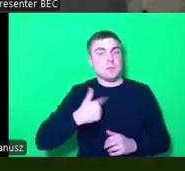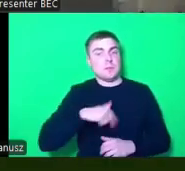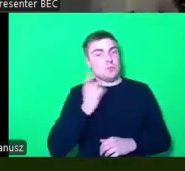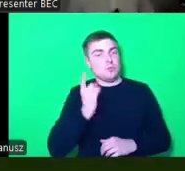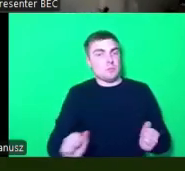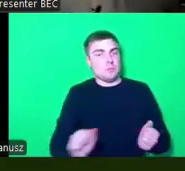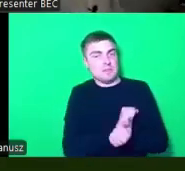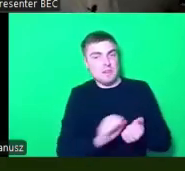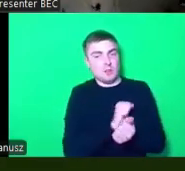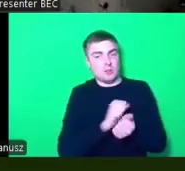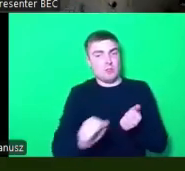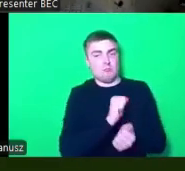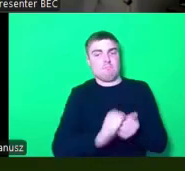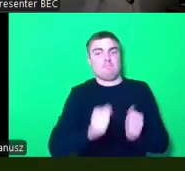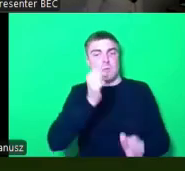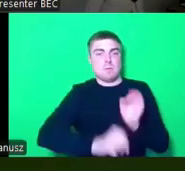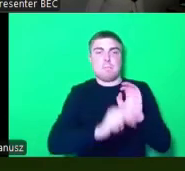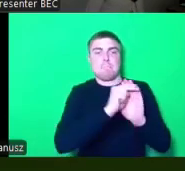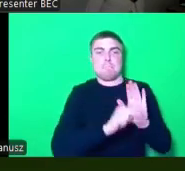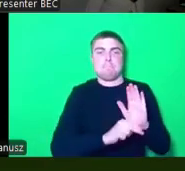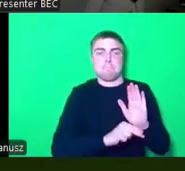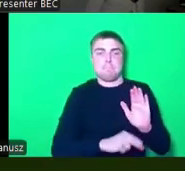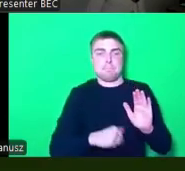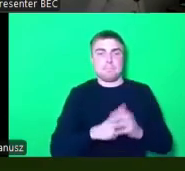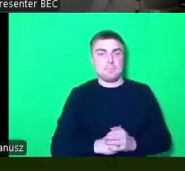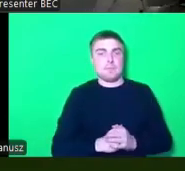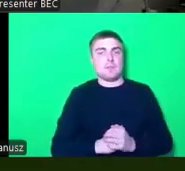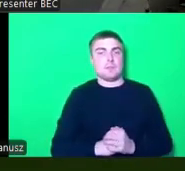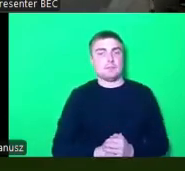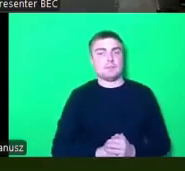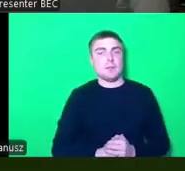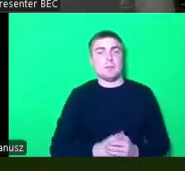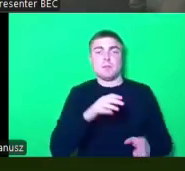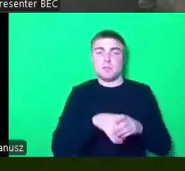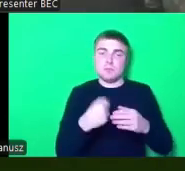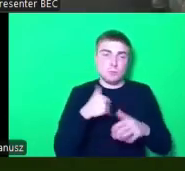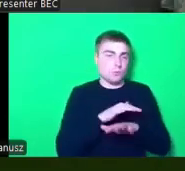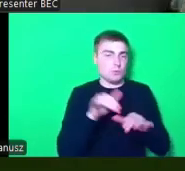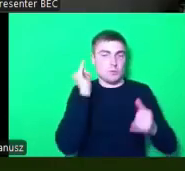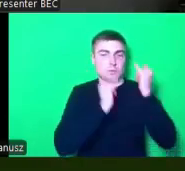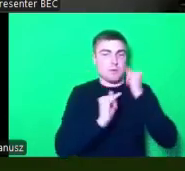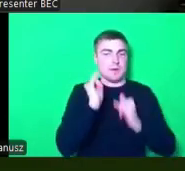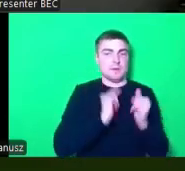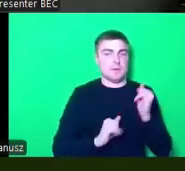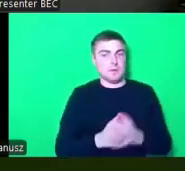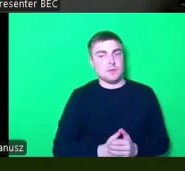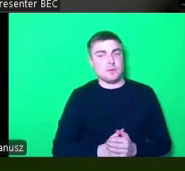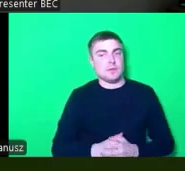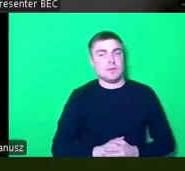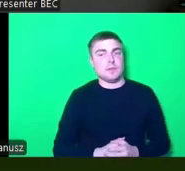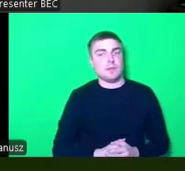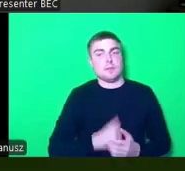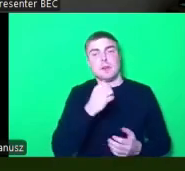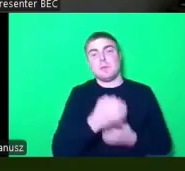a lot of bugs there. Just to give you a few examples. In our